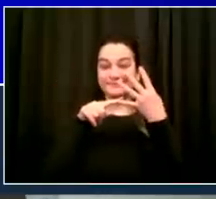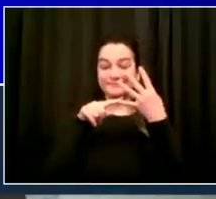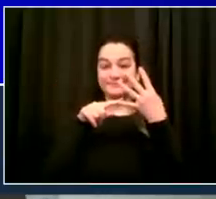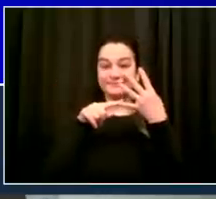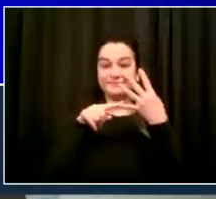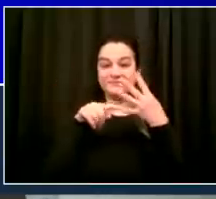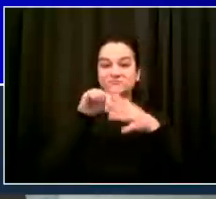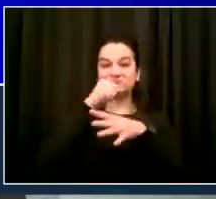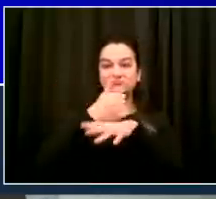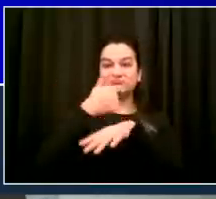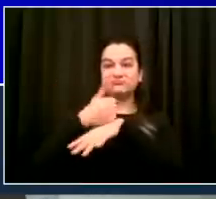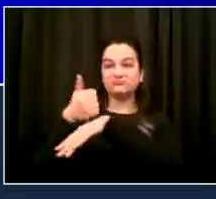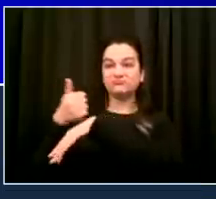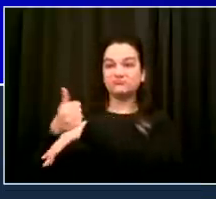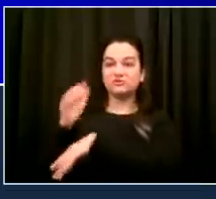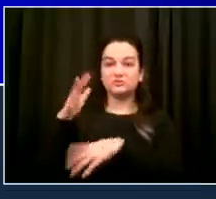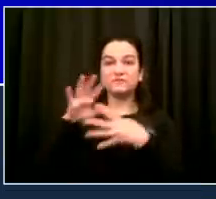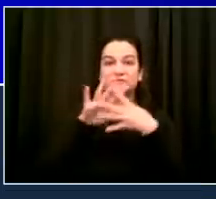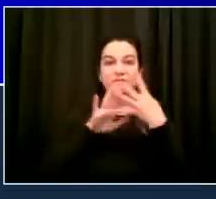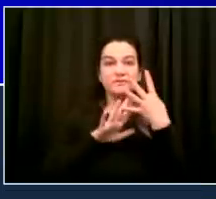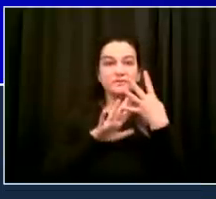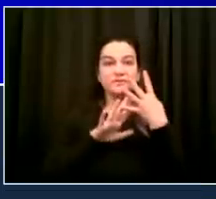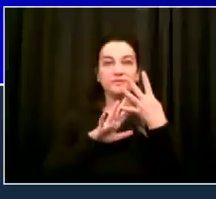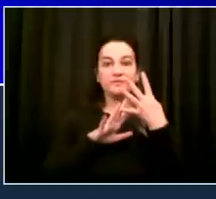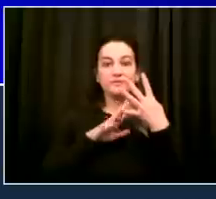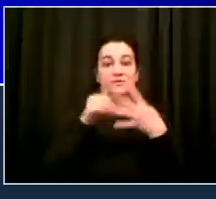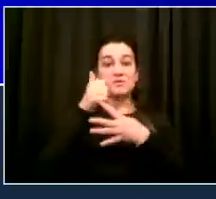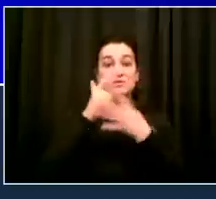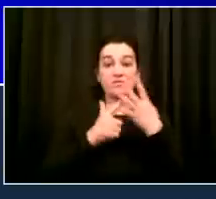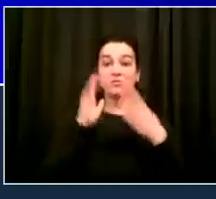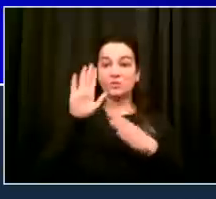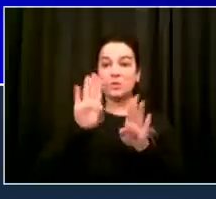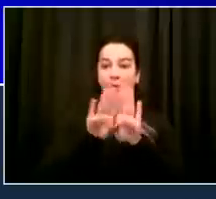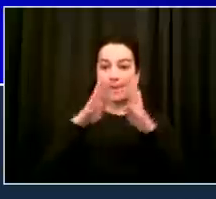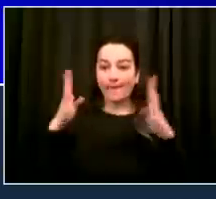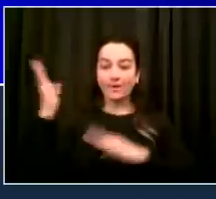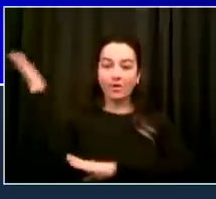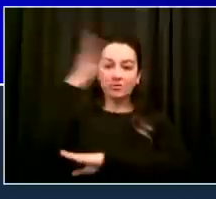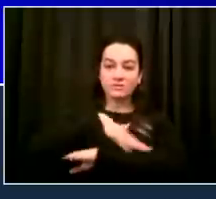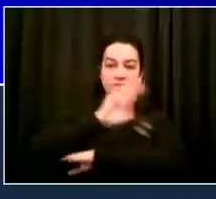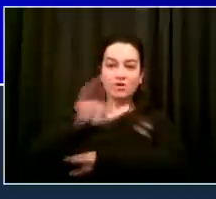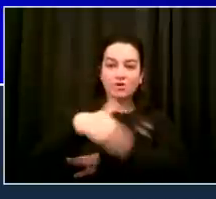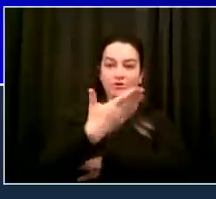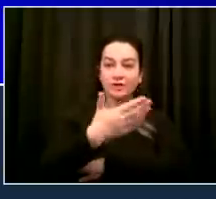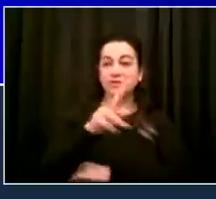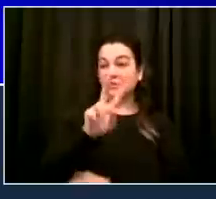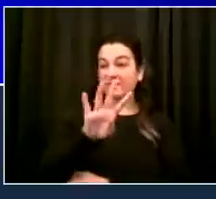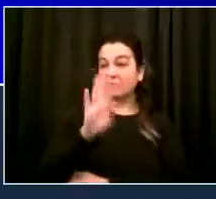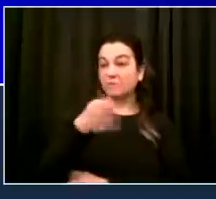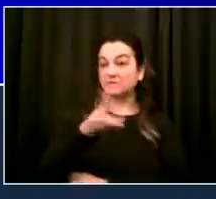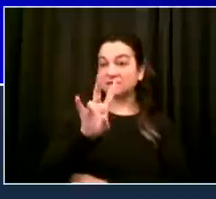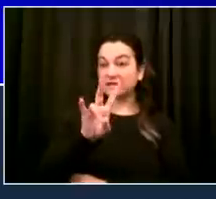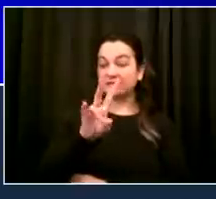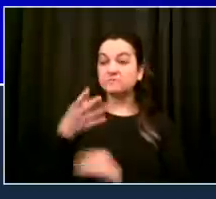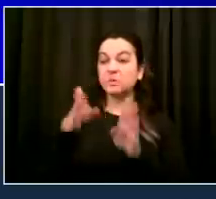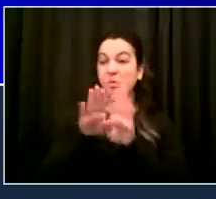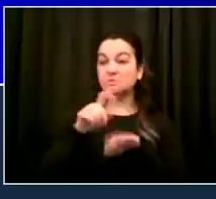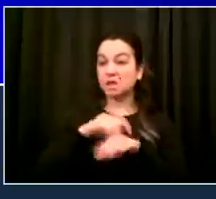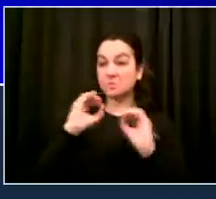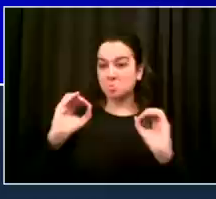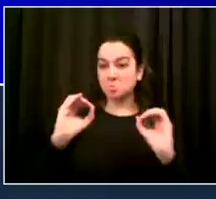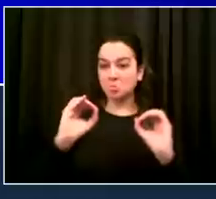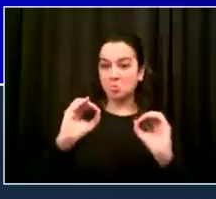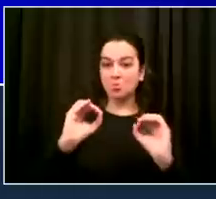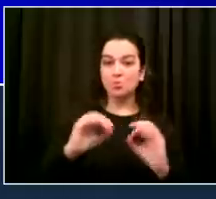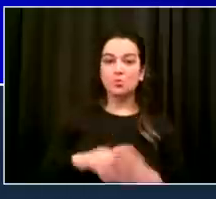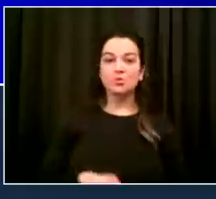But look, to make this work, we're going to need the help of the federal government, the state